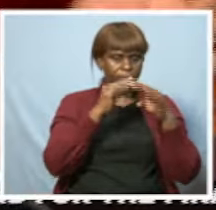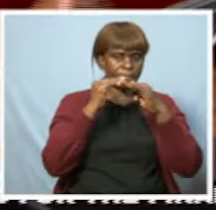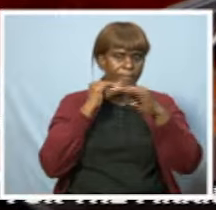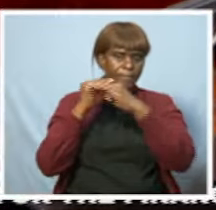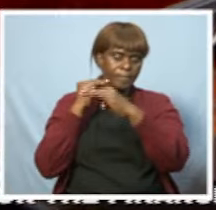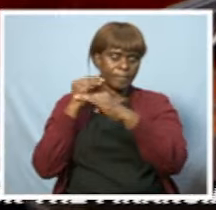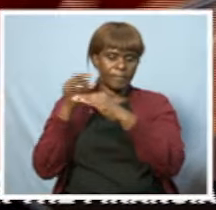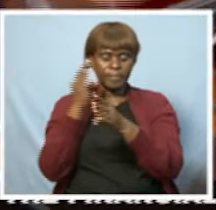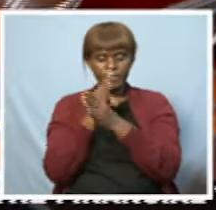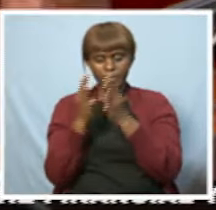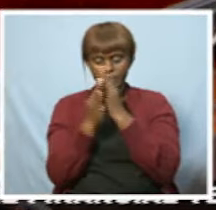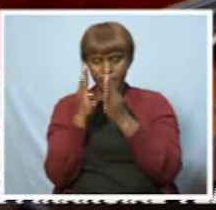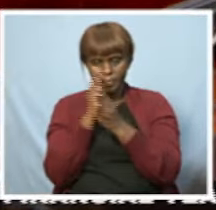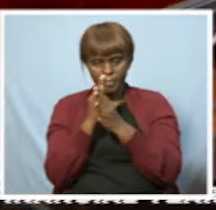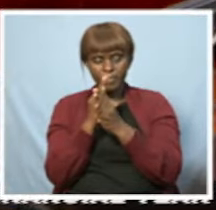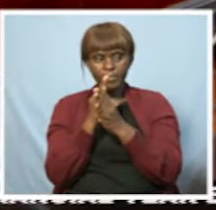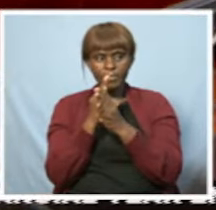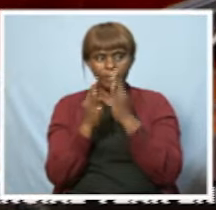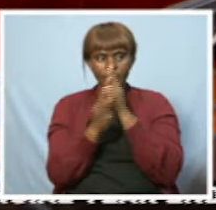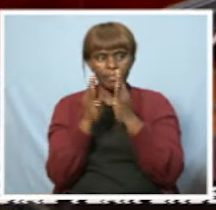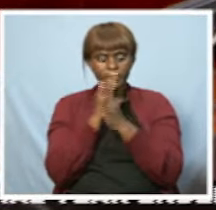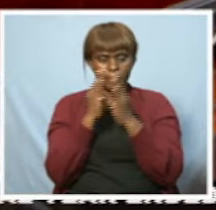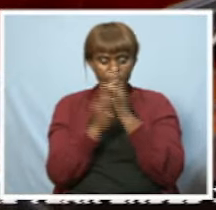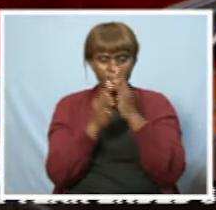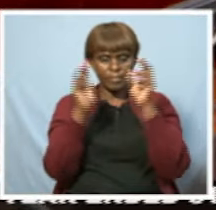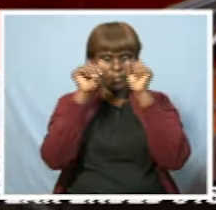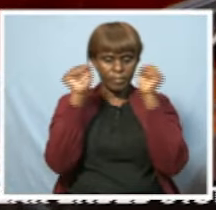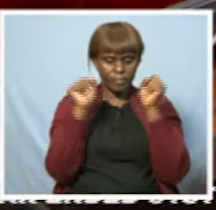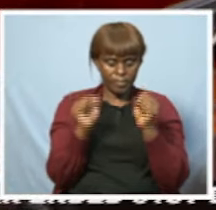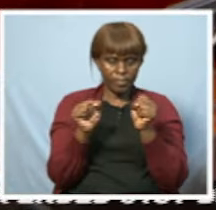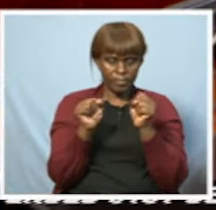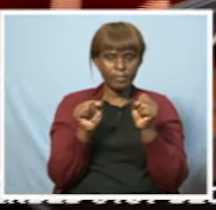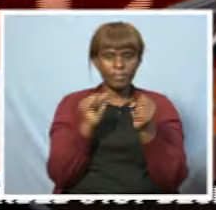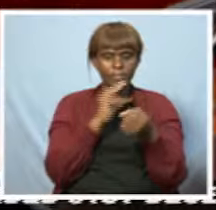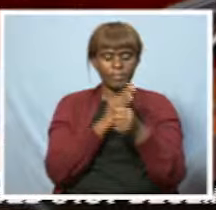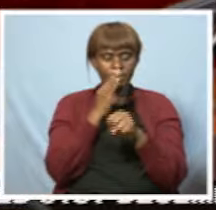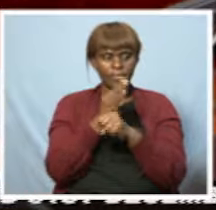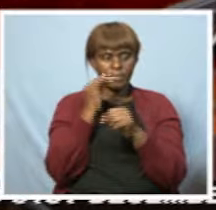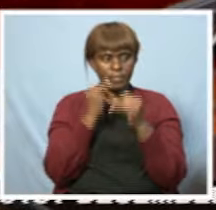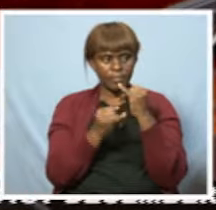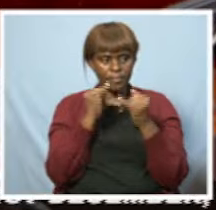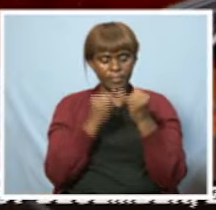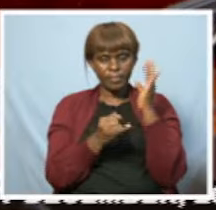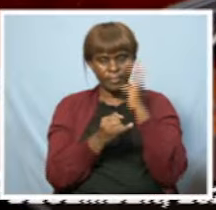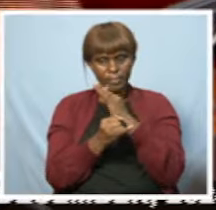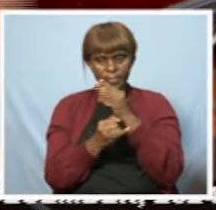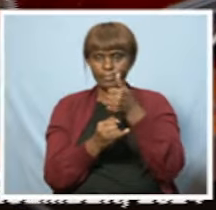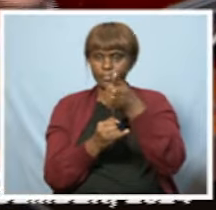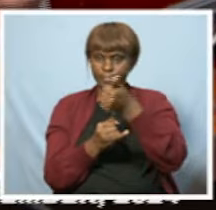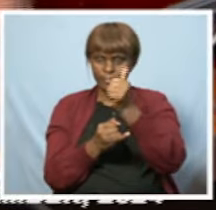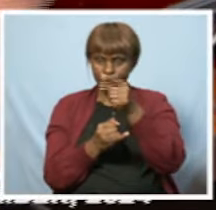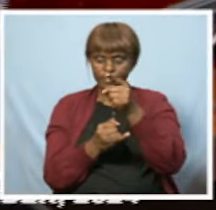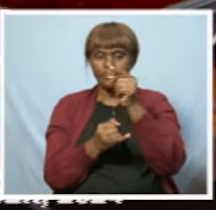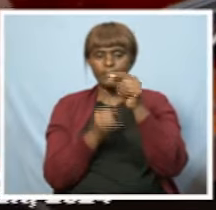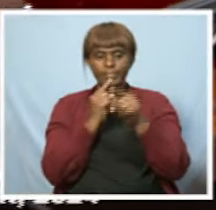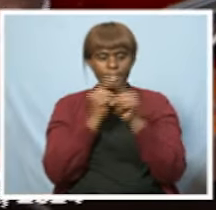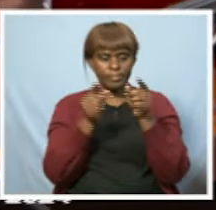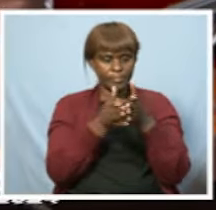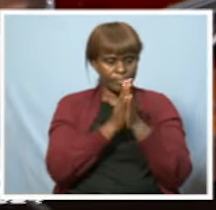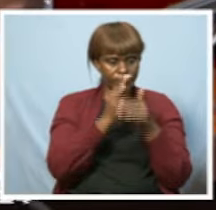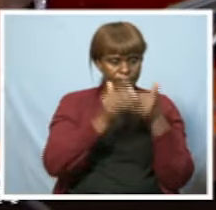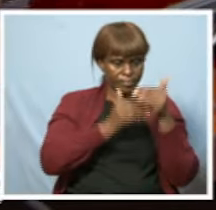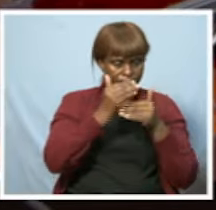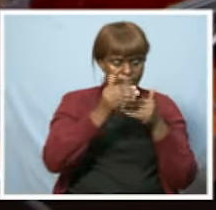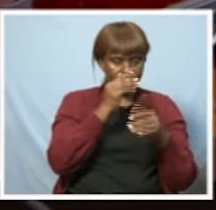of building bent, superstructure, and then you just ask the